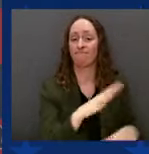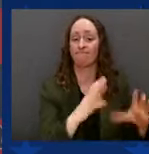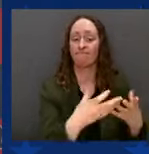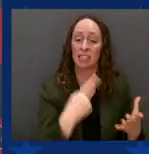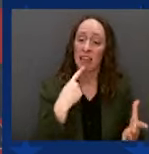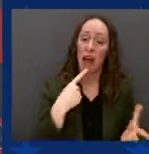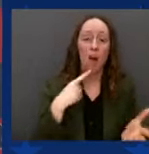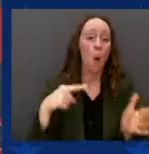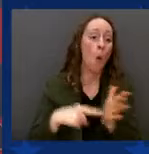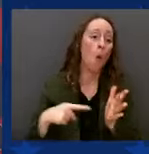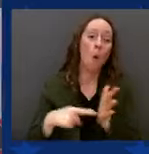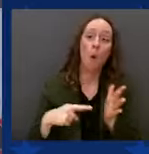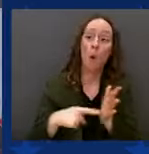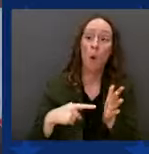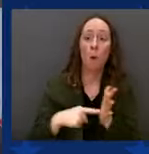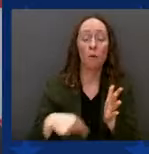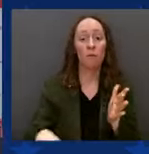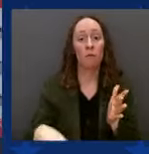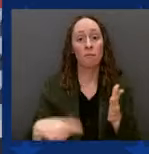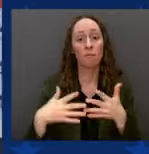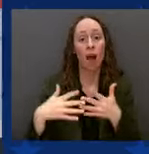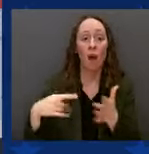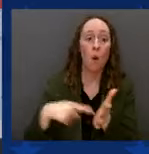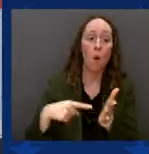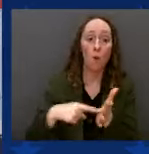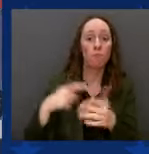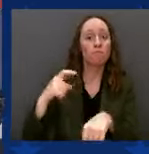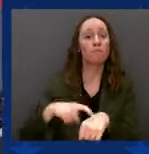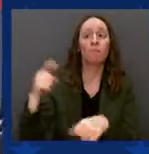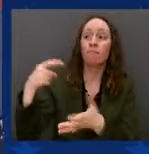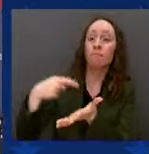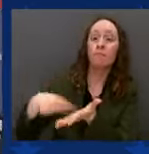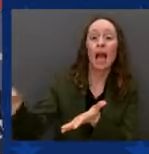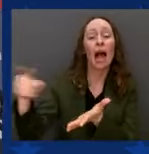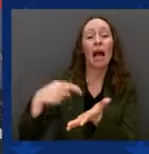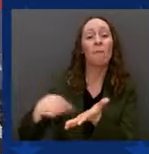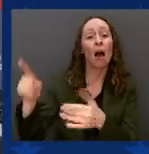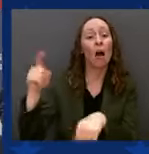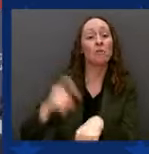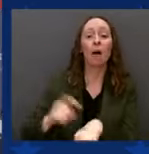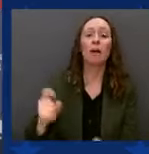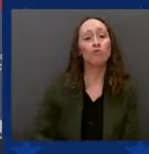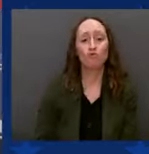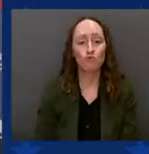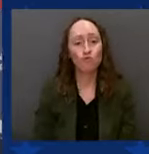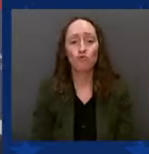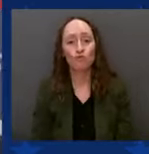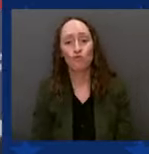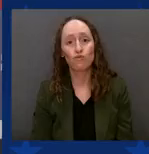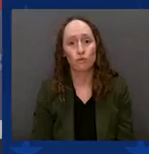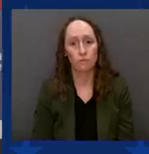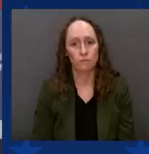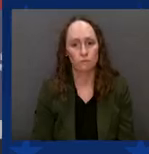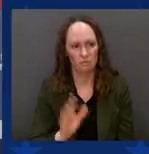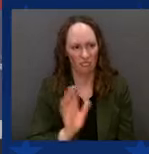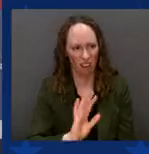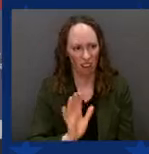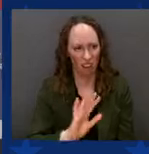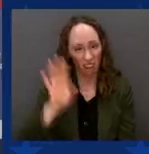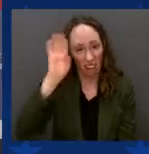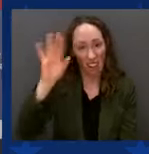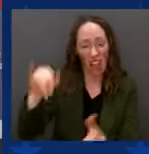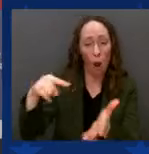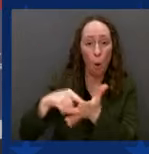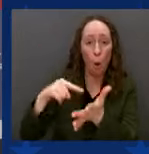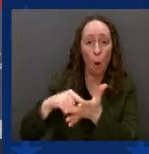took 200 years to accumulate that debt. It's not recent debt. This is all the debt that's been accumulating interest